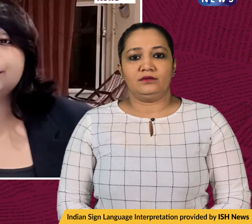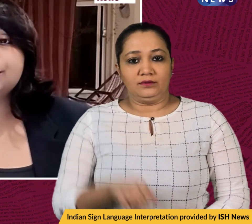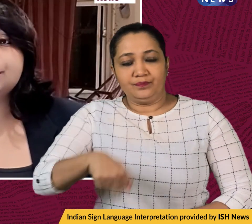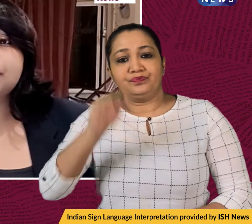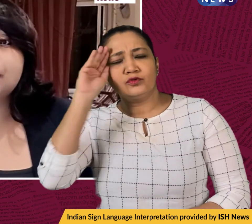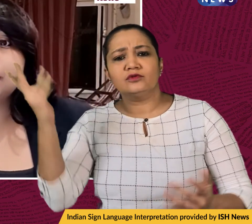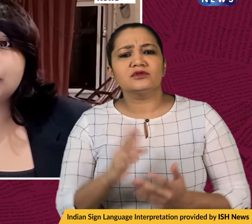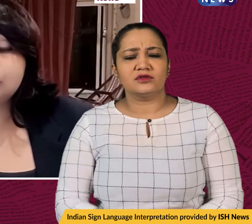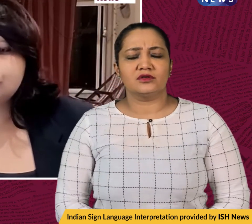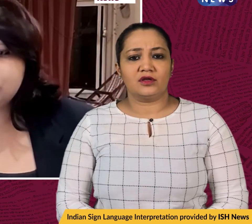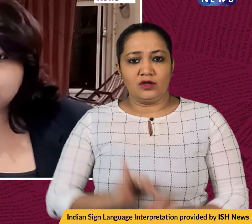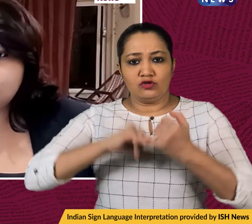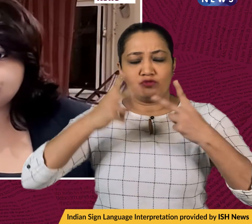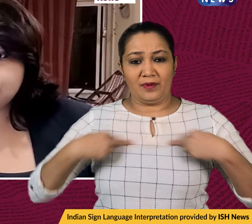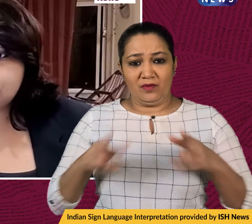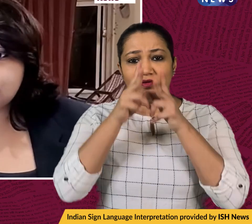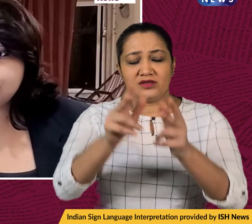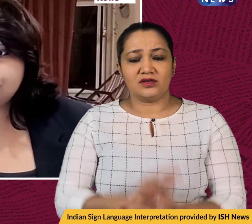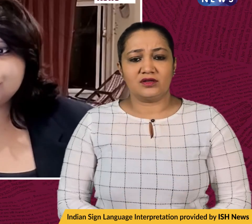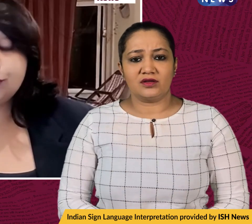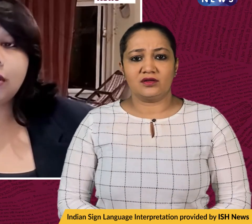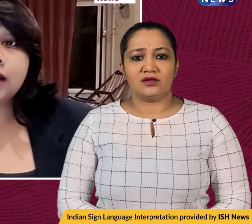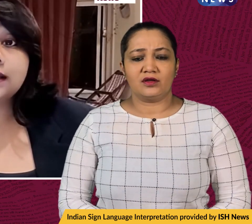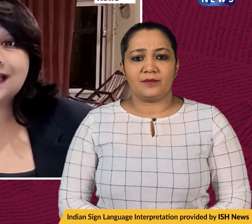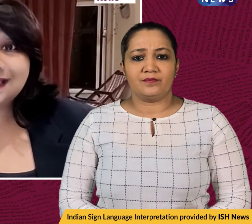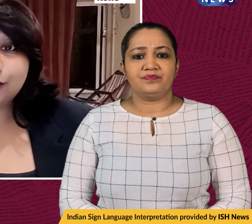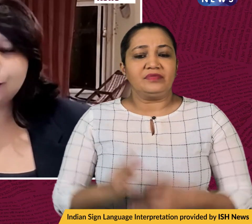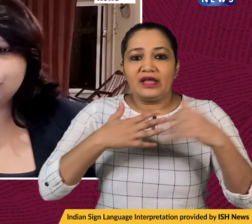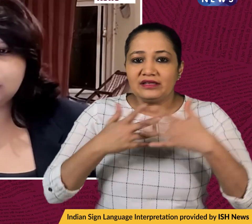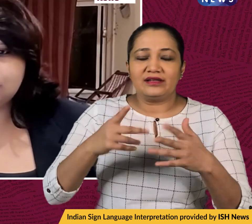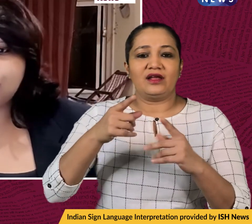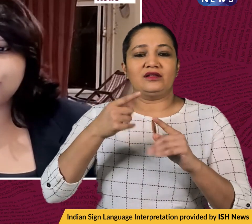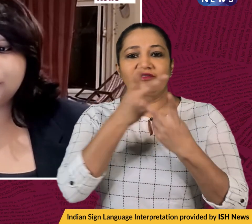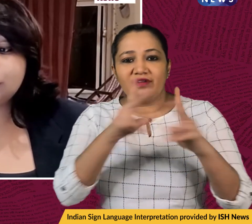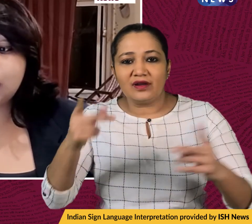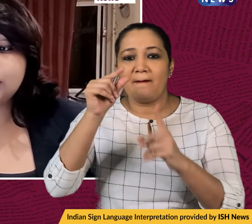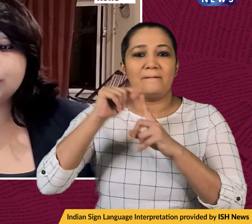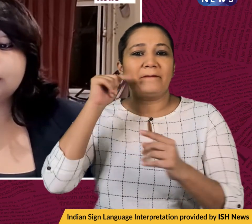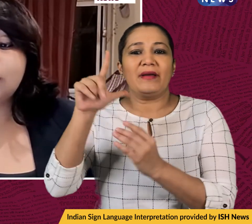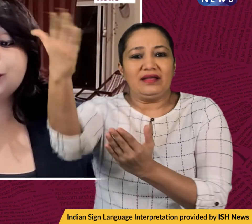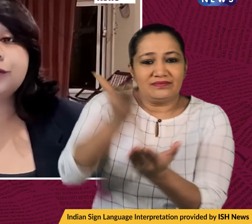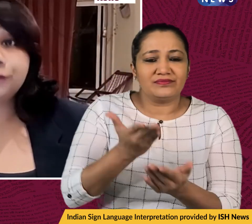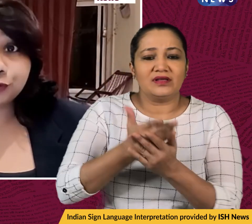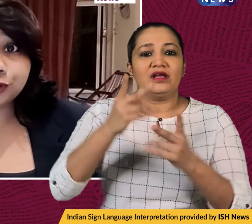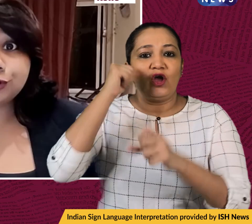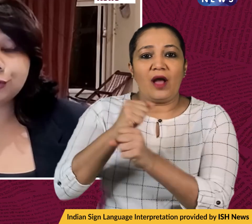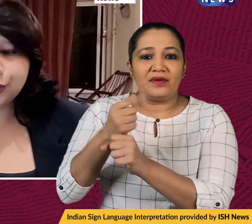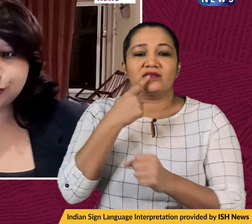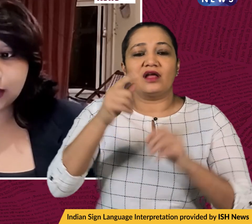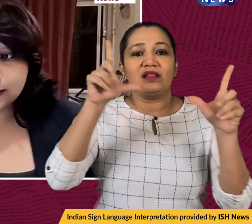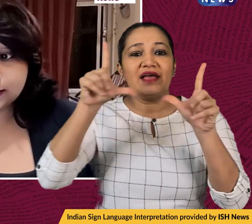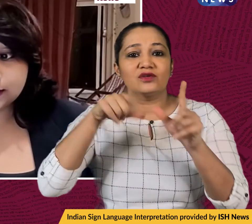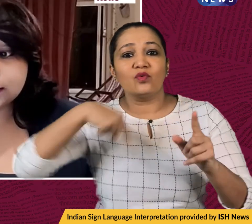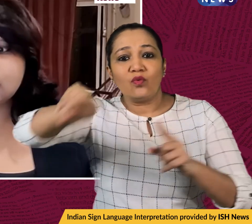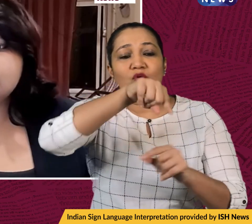Also in the news, the Supreme Court today has refused to grant interim relief on a plea challenging the government's refusal to